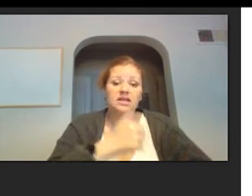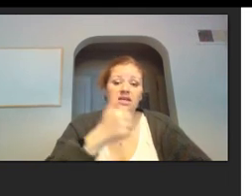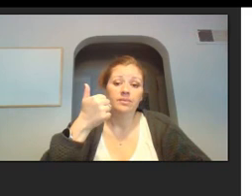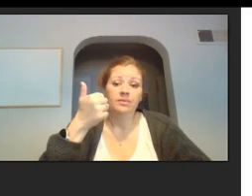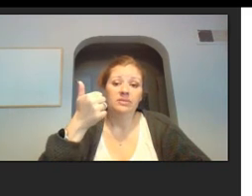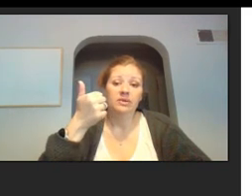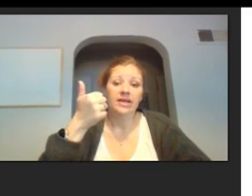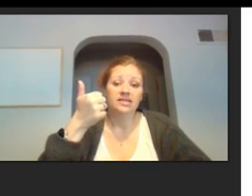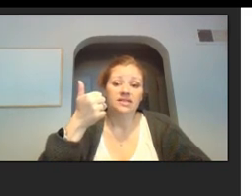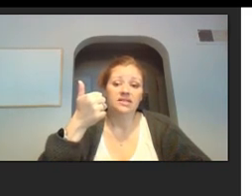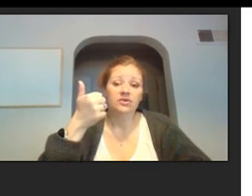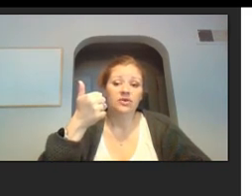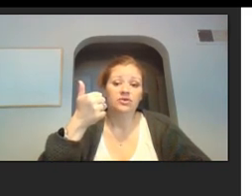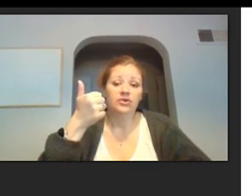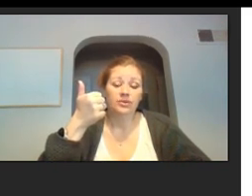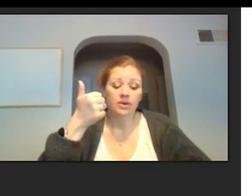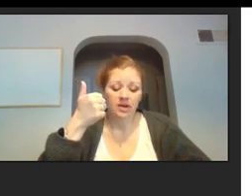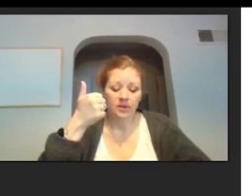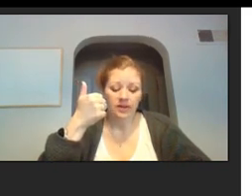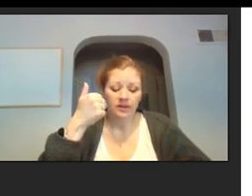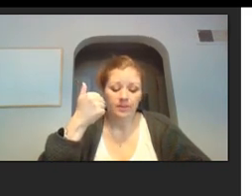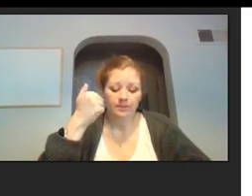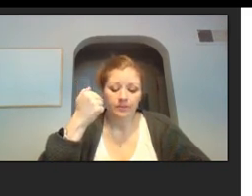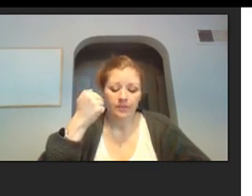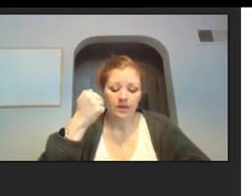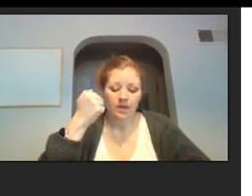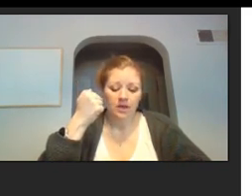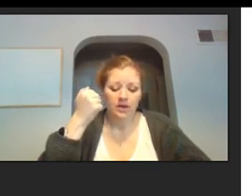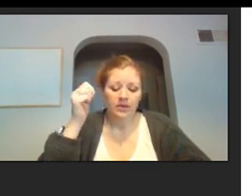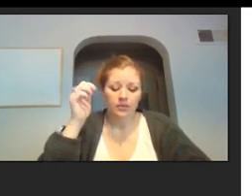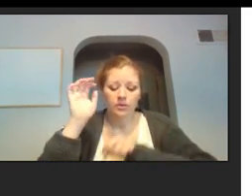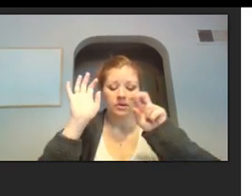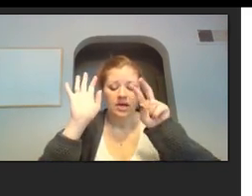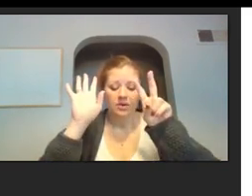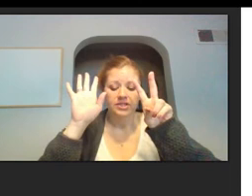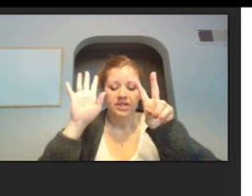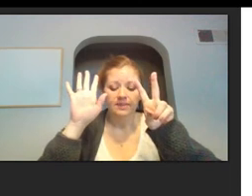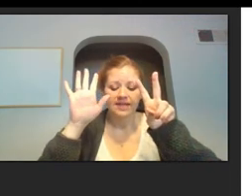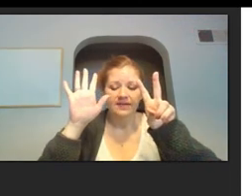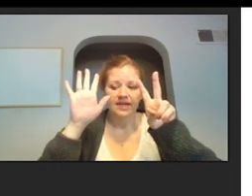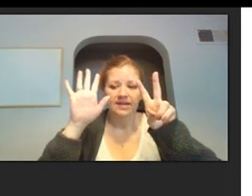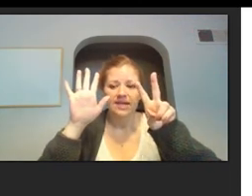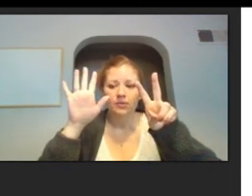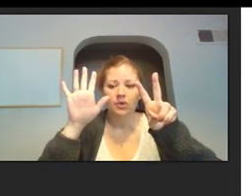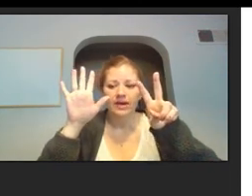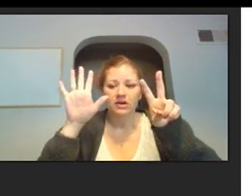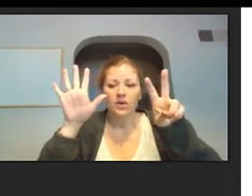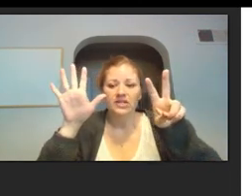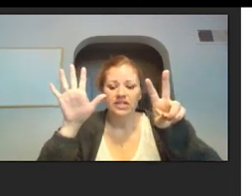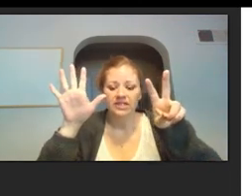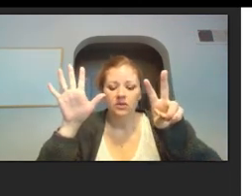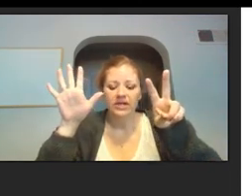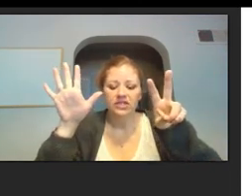yes, be polite to those who you're working with. Okay, question number 7. I keep saying rule, but